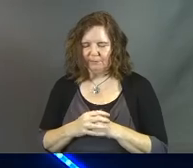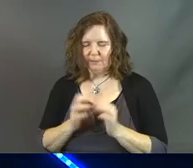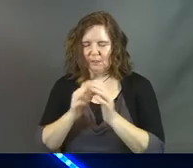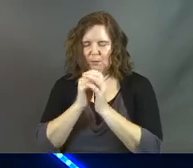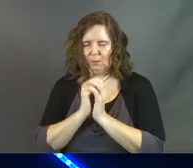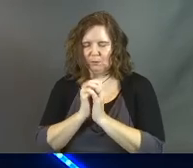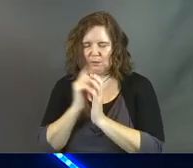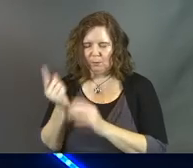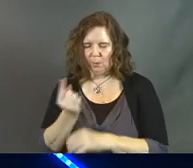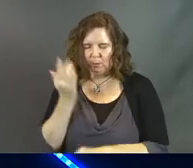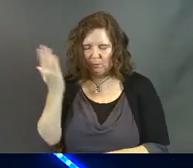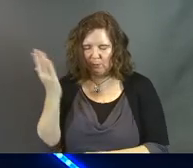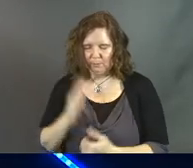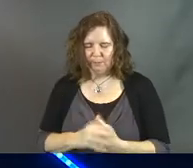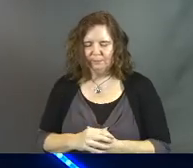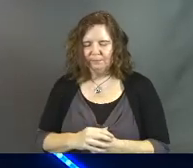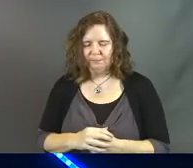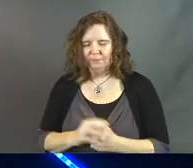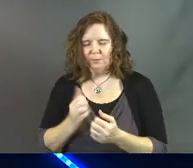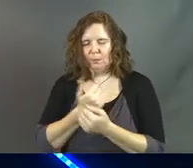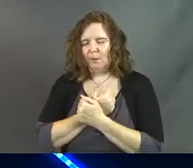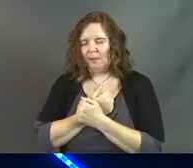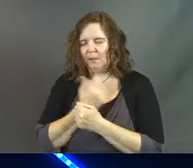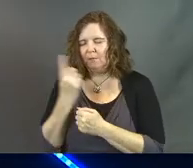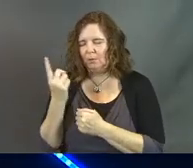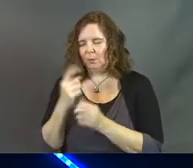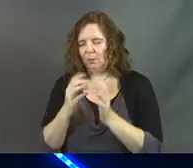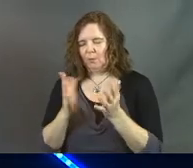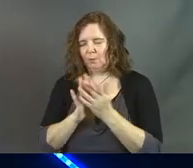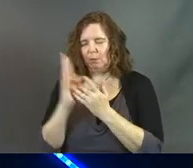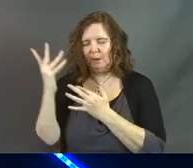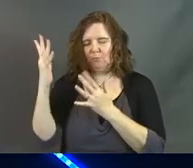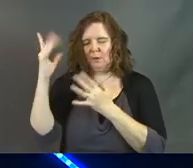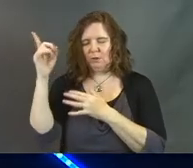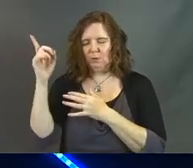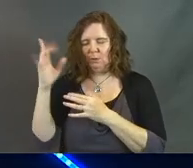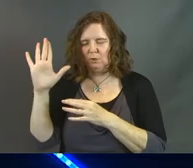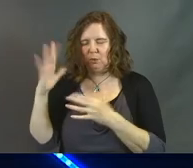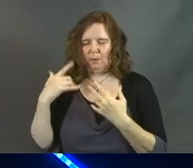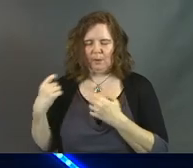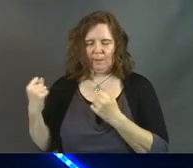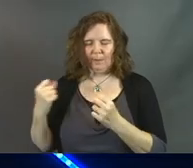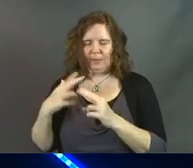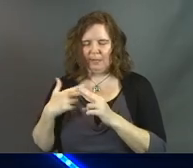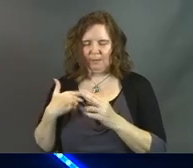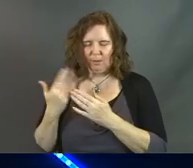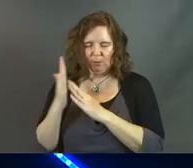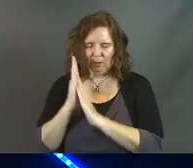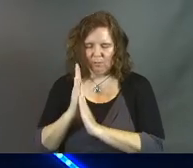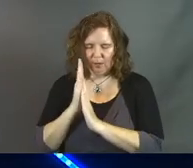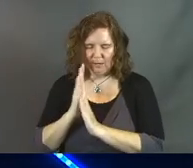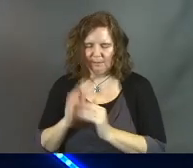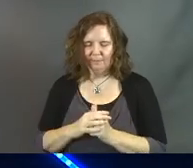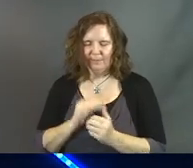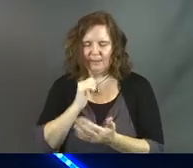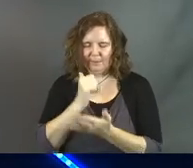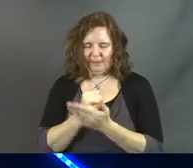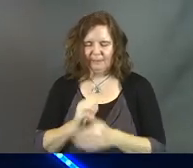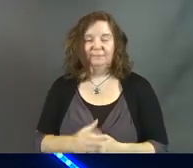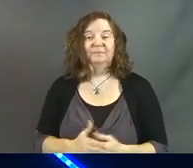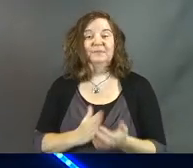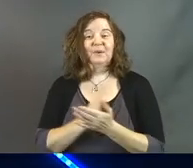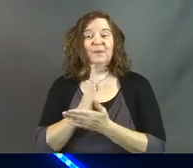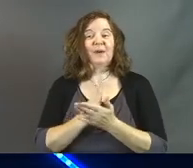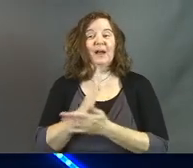we worship only you. We love you. We praise you. It is in your mighty name we pray. Amen.